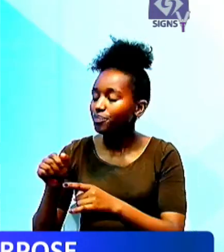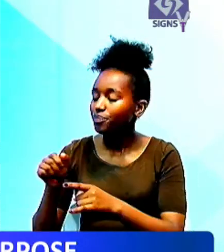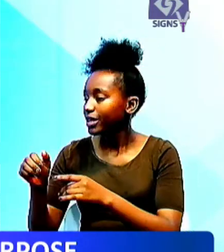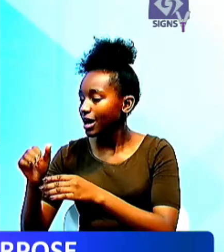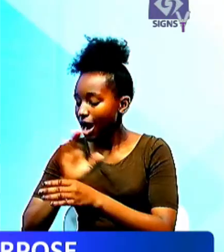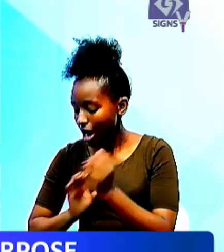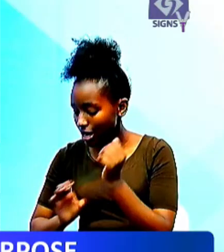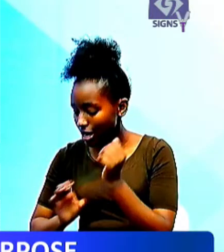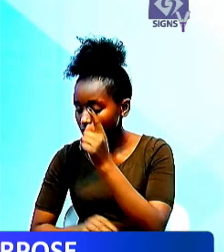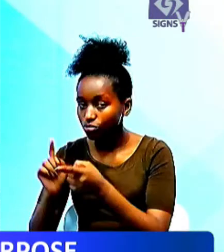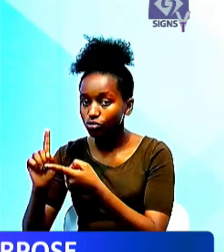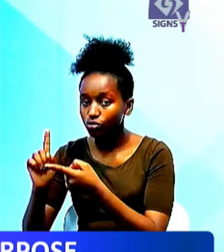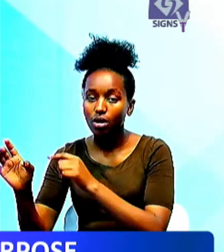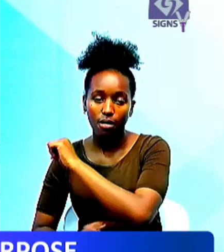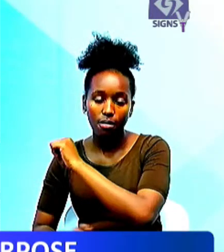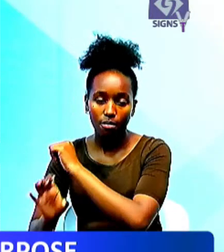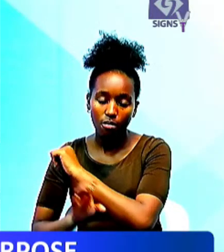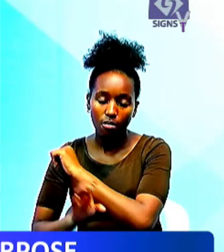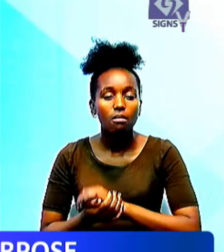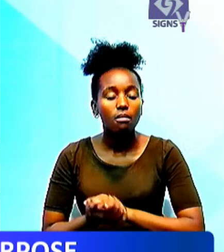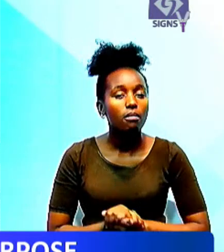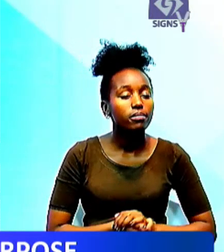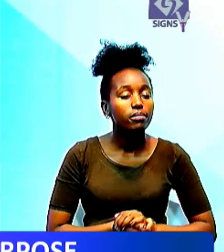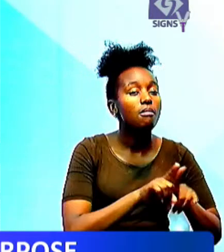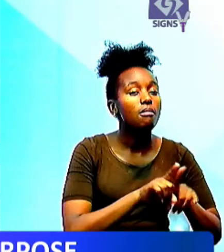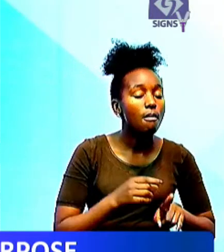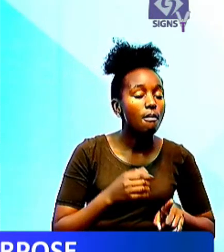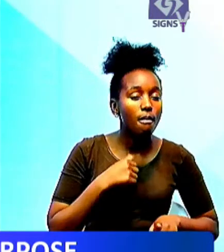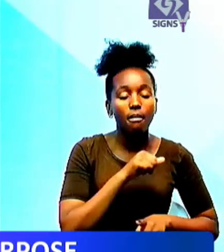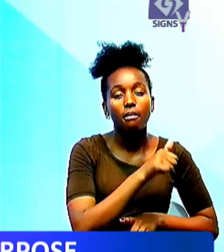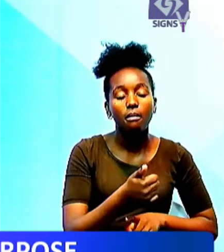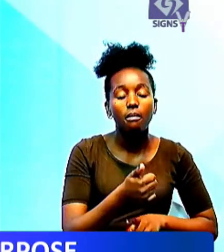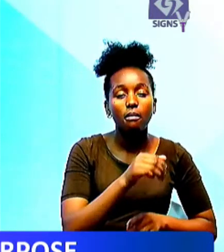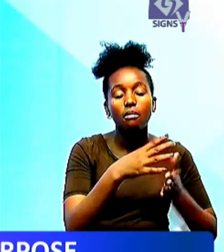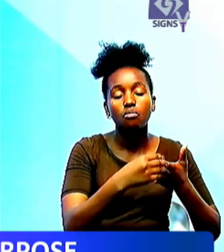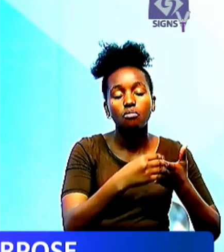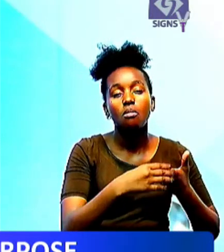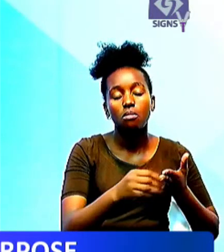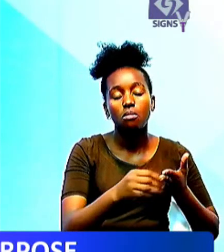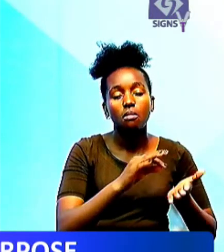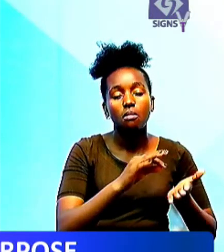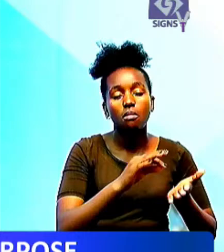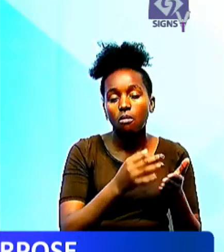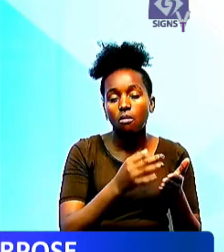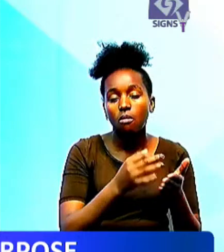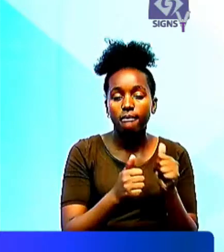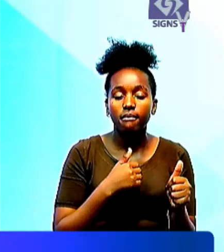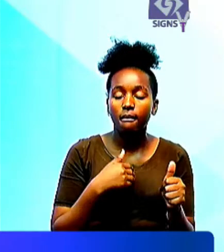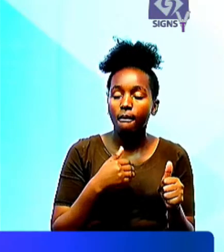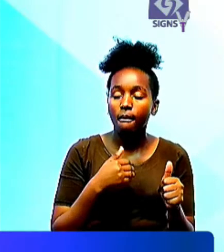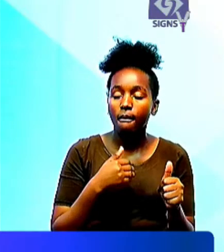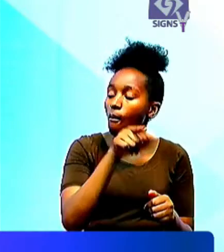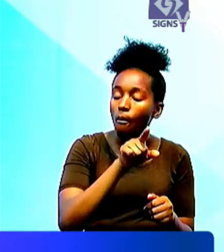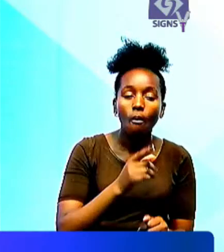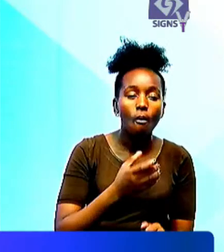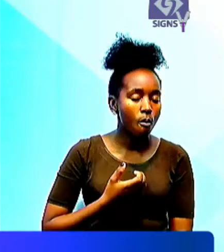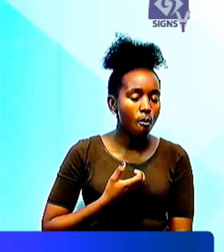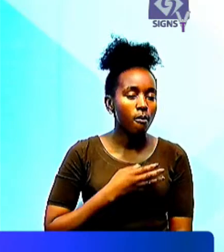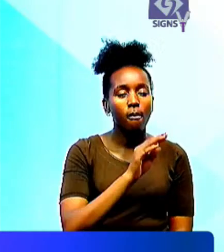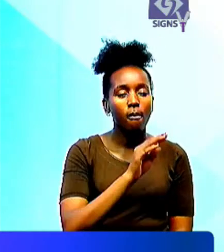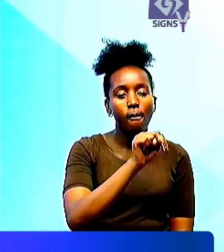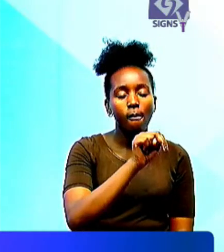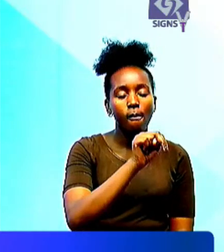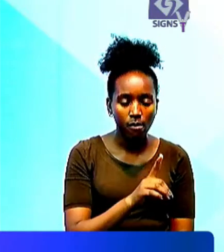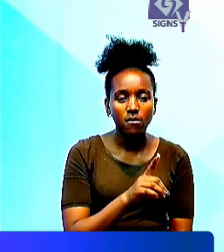called fixed income a dollar fund. It has different Eurobonds. We have Eurobonds for even West African countries. They